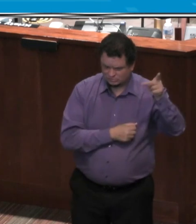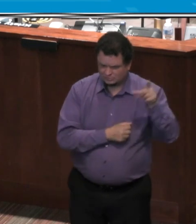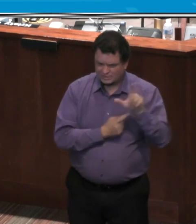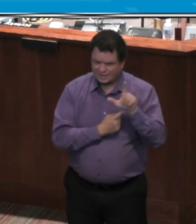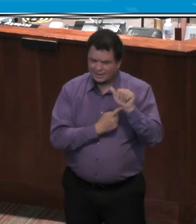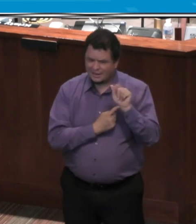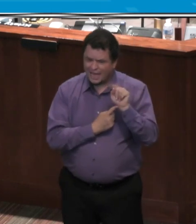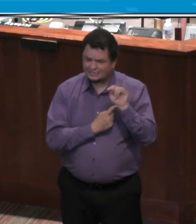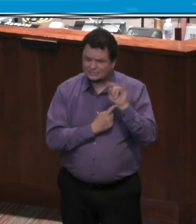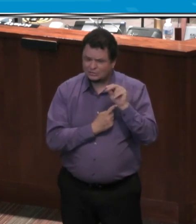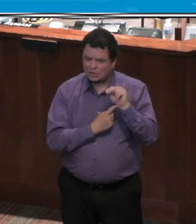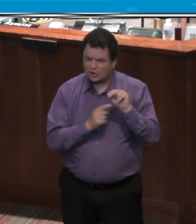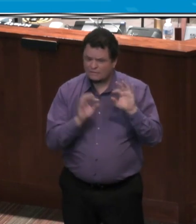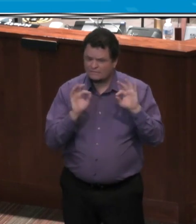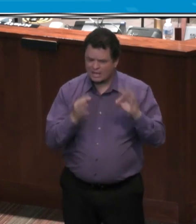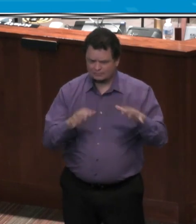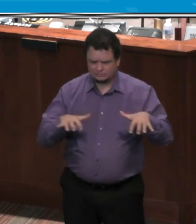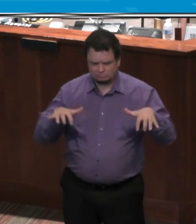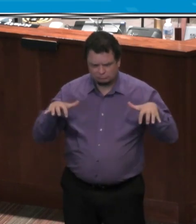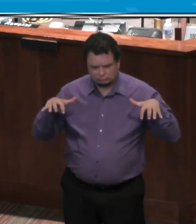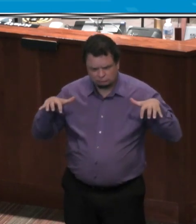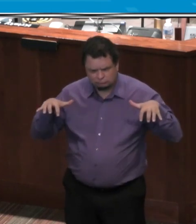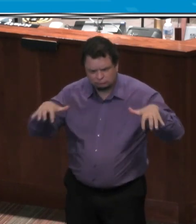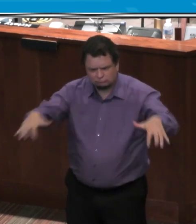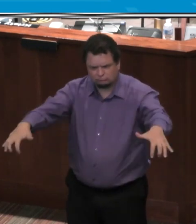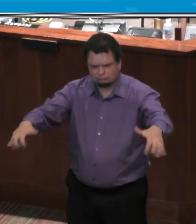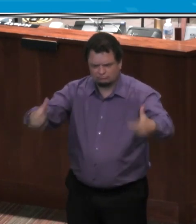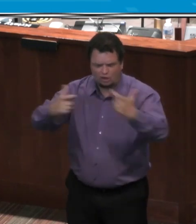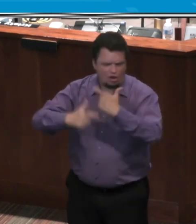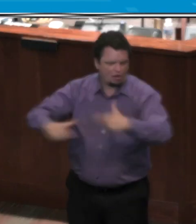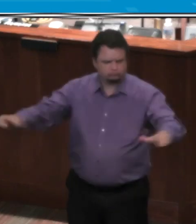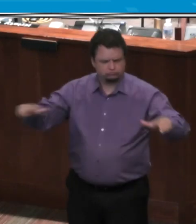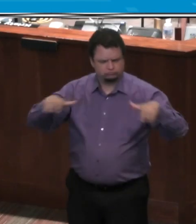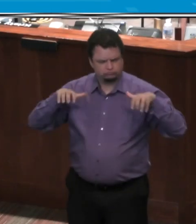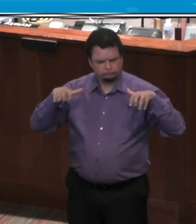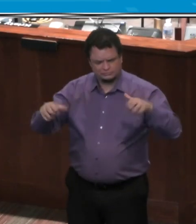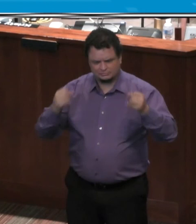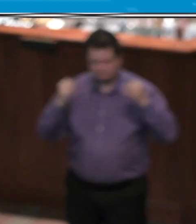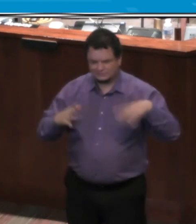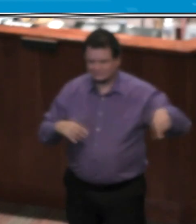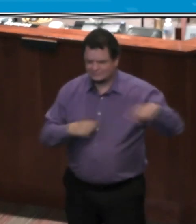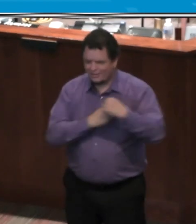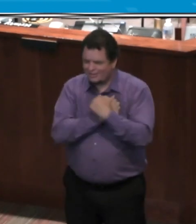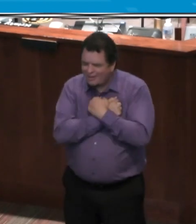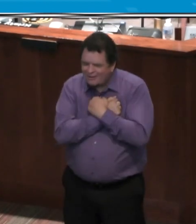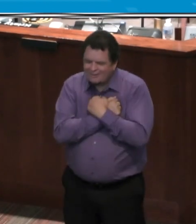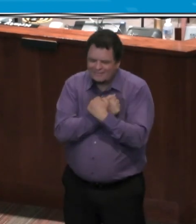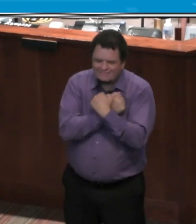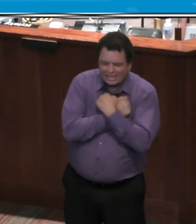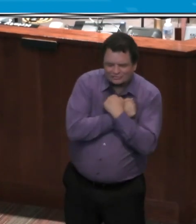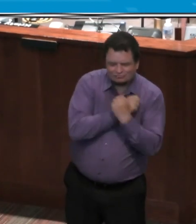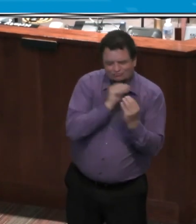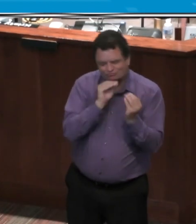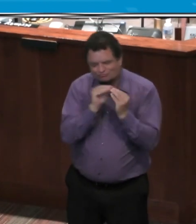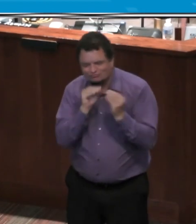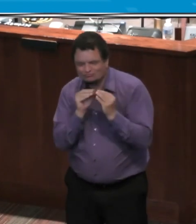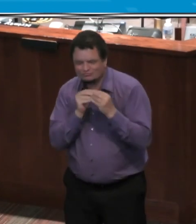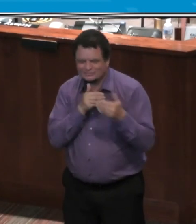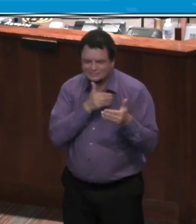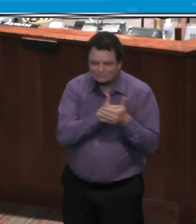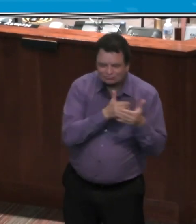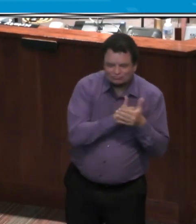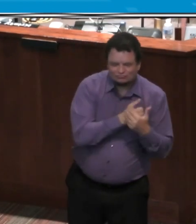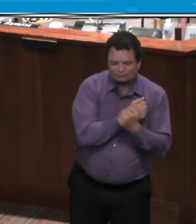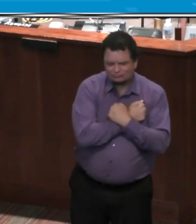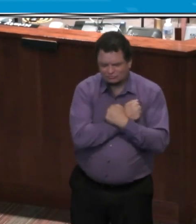familia, and so they love to hug and kiss, and that's, you're never going to get away from that, no matter how strict you try to be with your